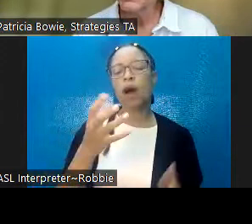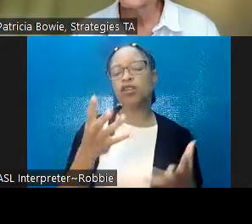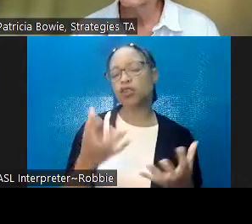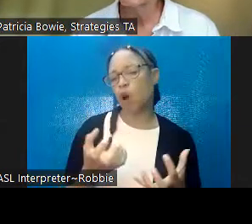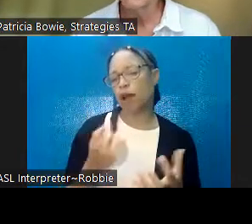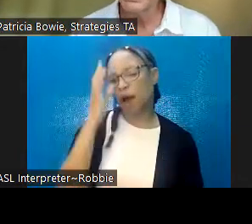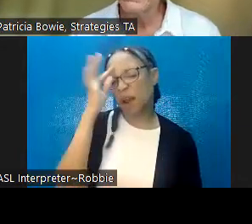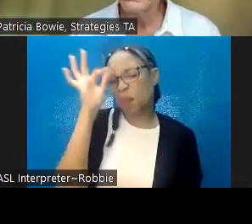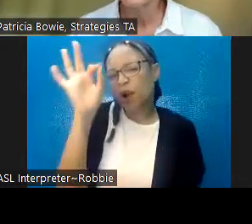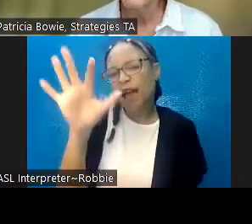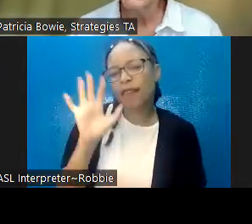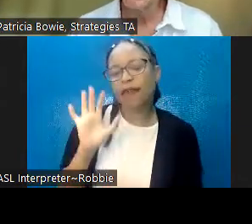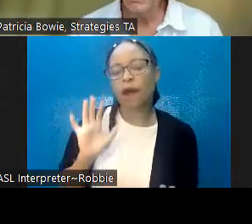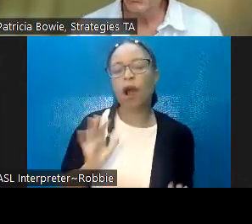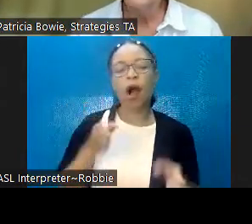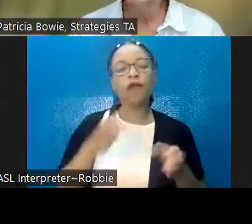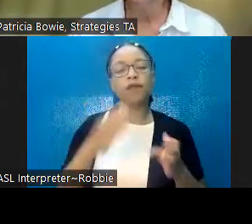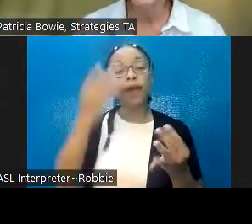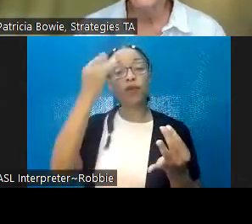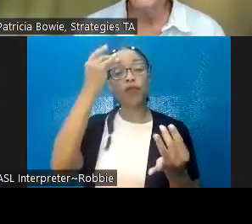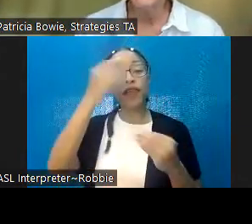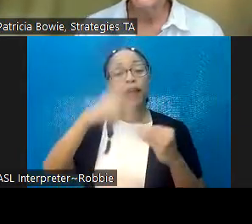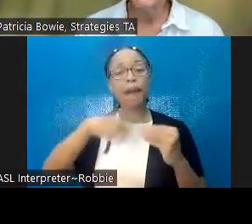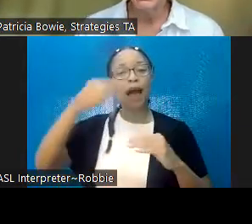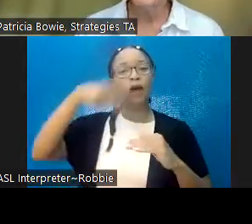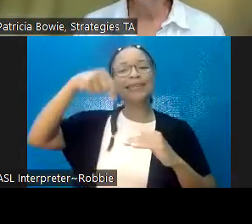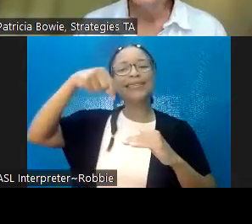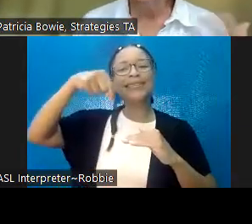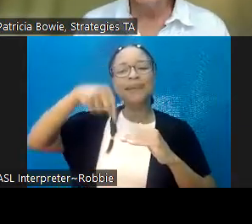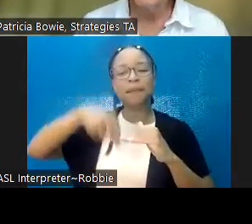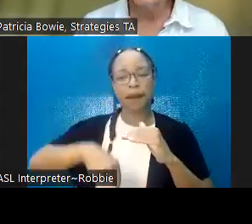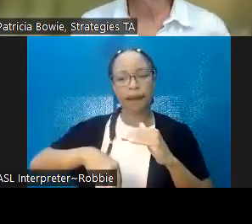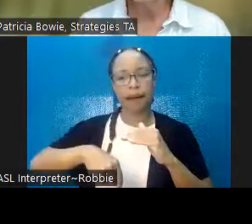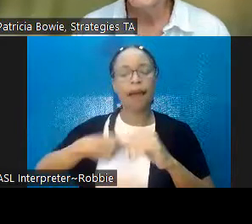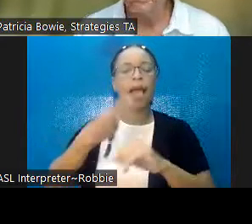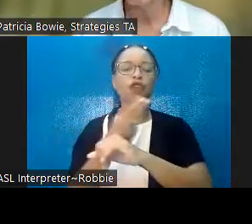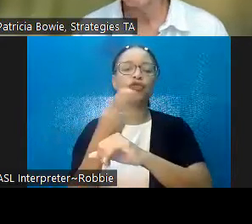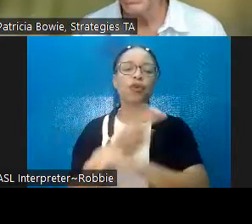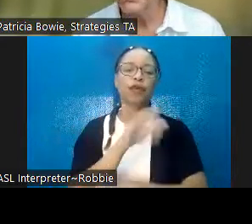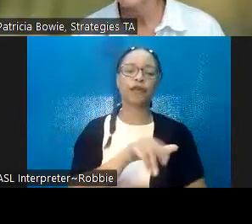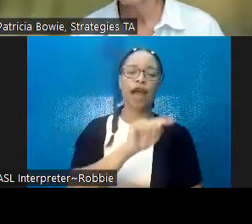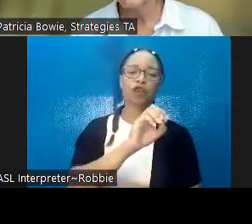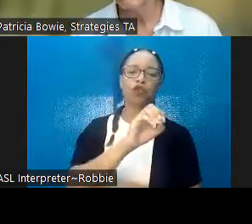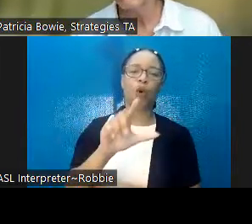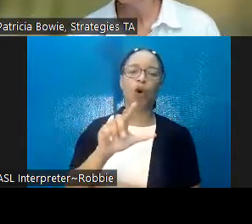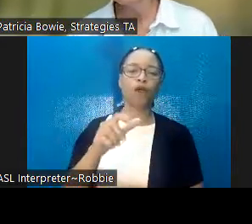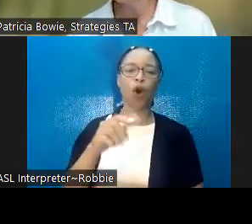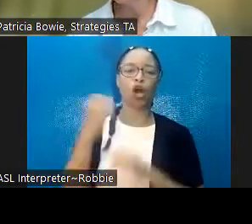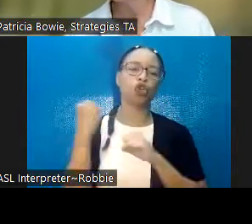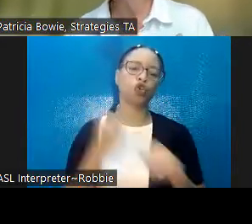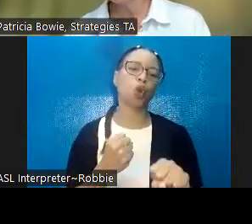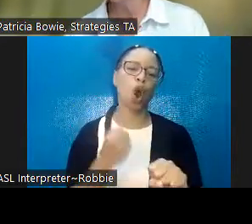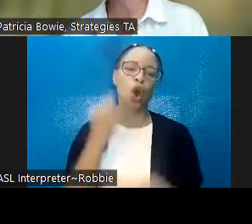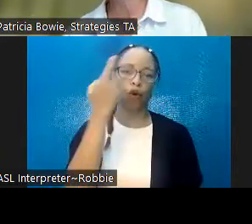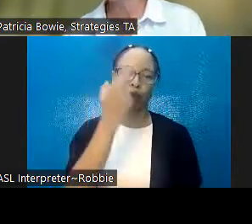out as ways to think about deepening and using that tool for a deeper purpose, right? For really kind